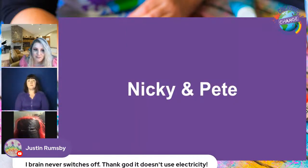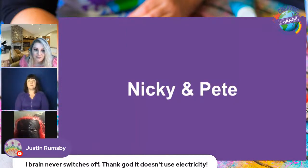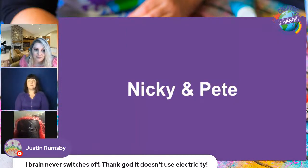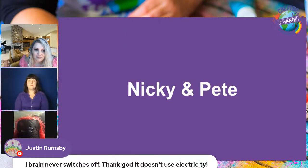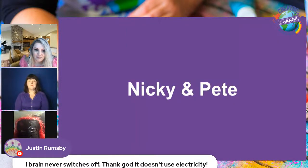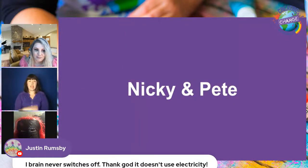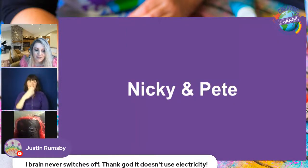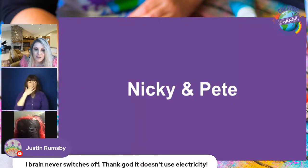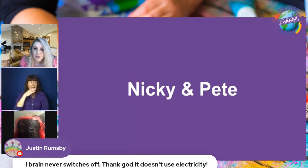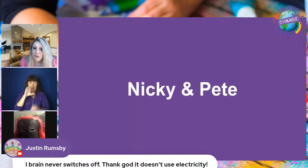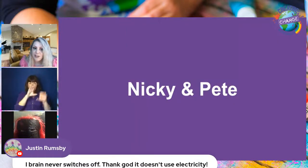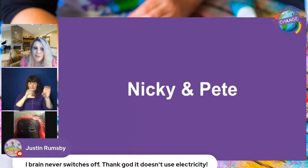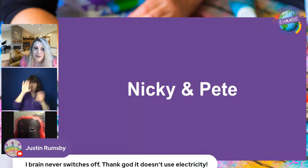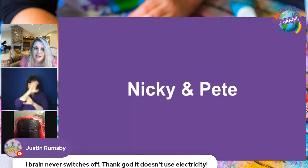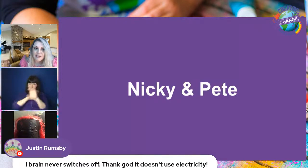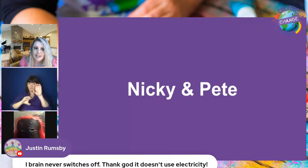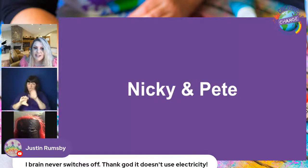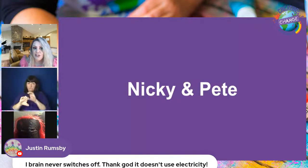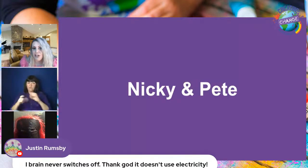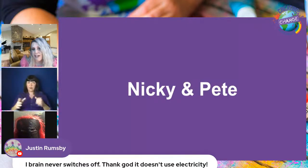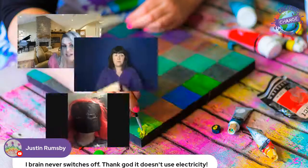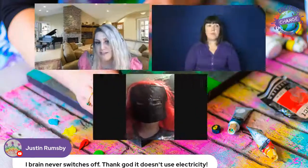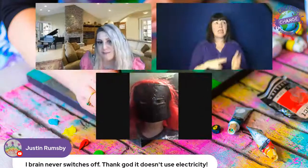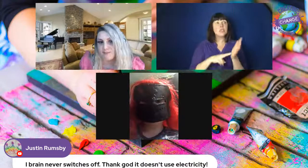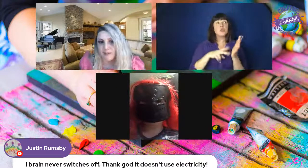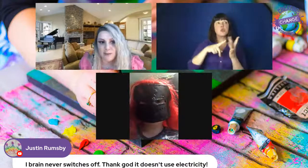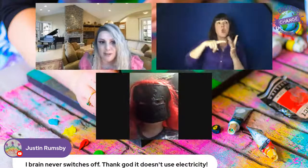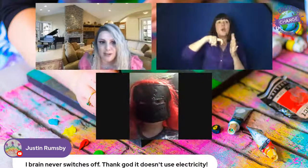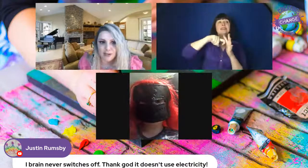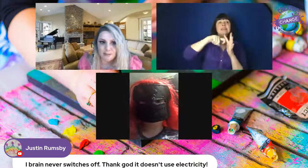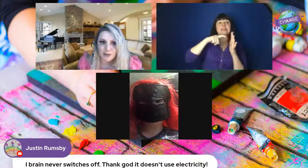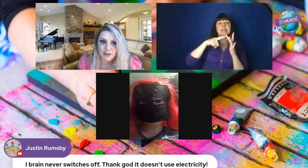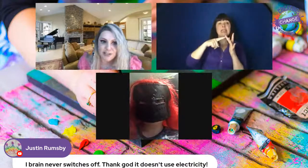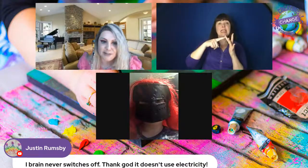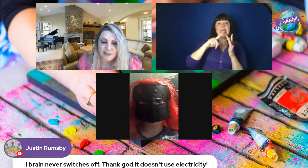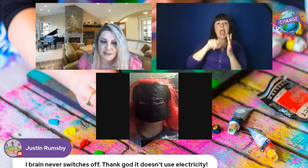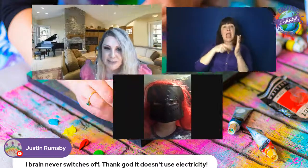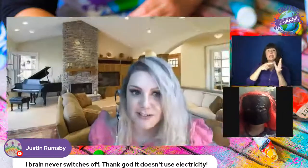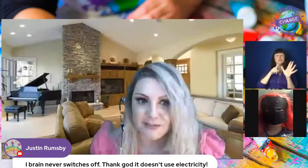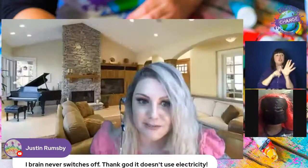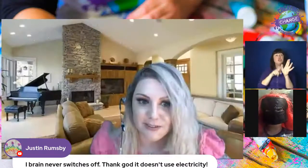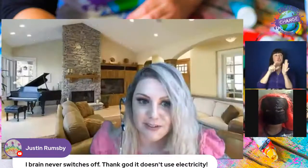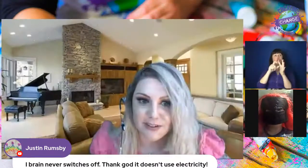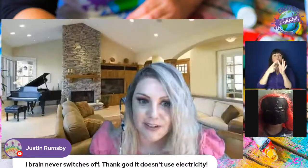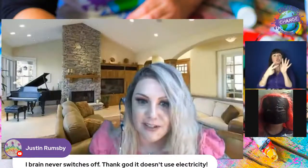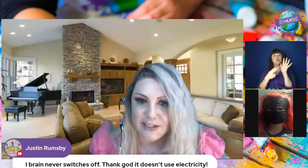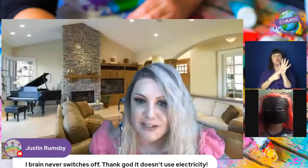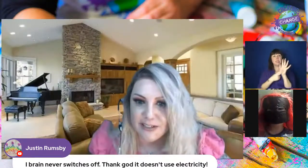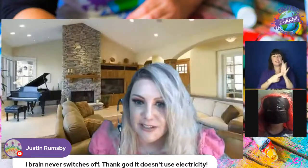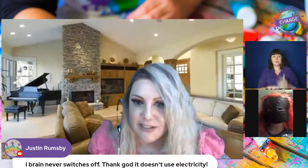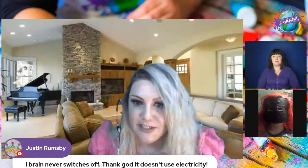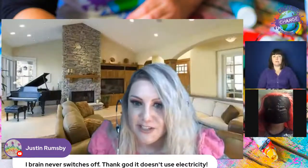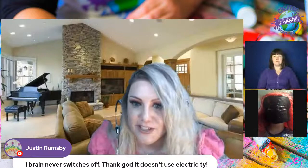possible? It's not Nikki and Pete, it's Nikki and Jaden in the building. Sorry to be confusing.